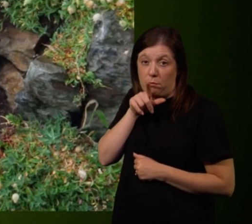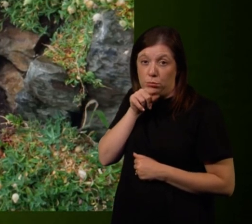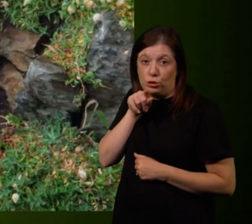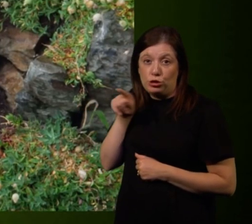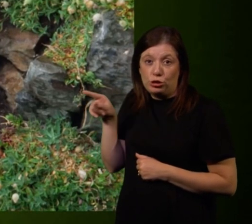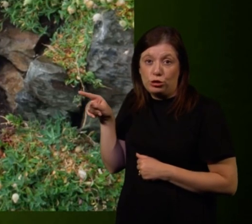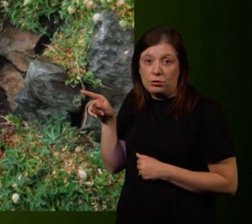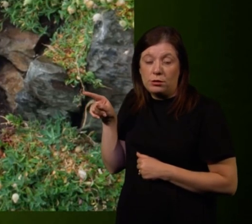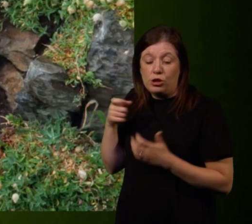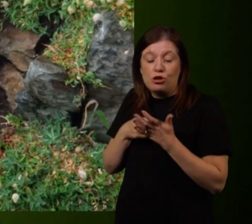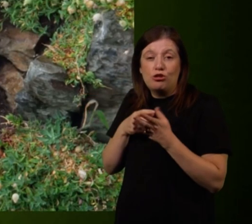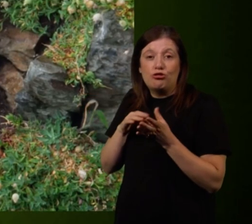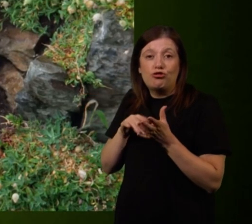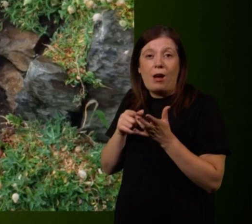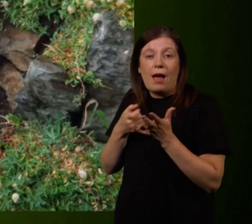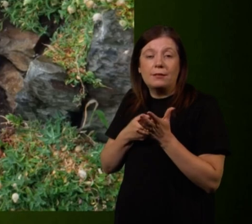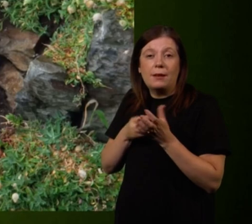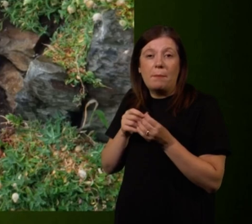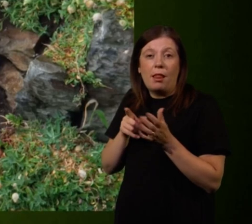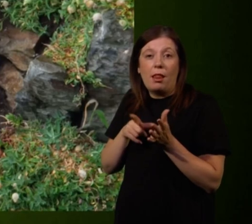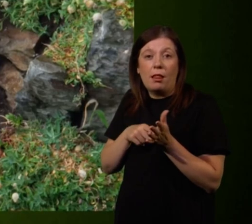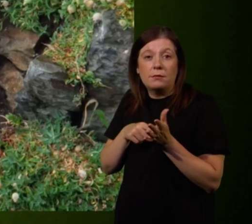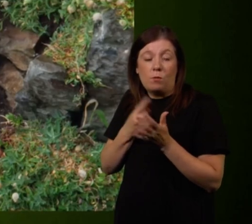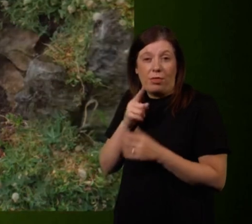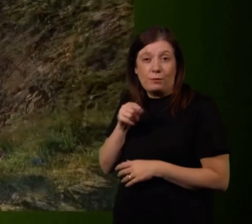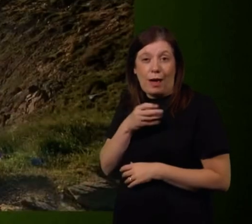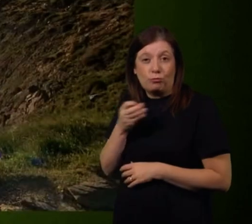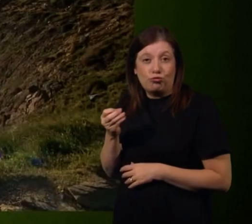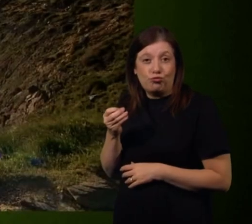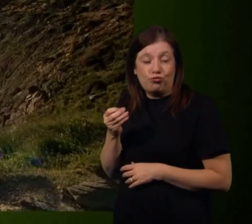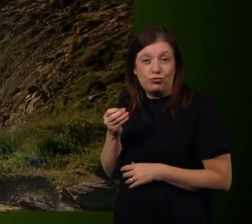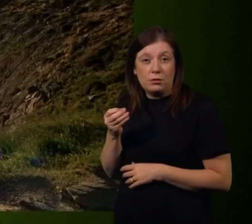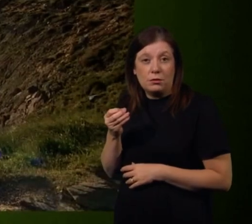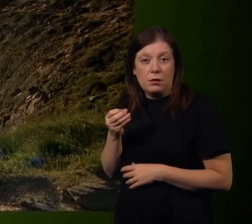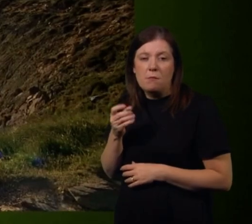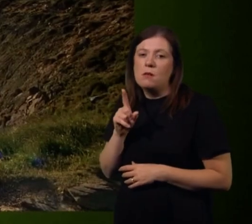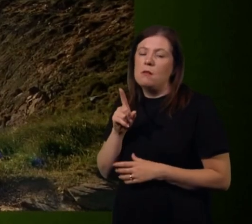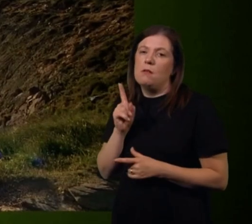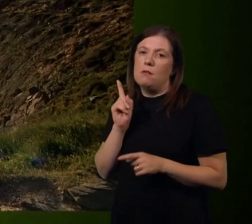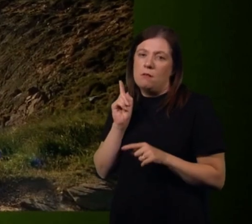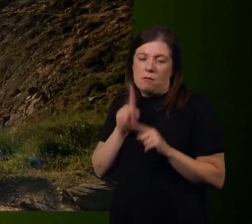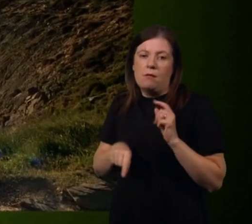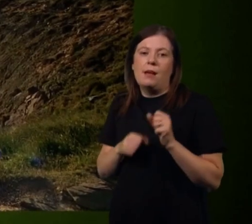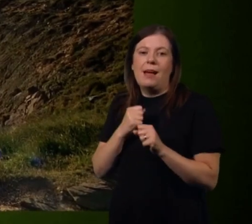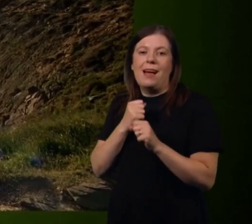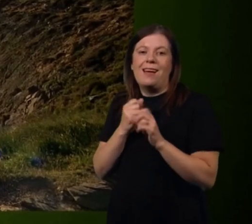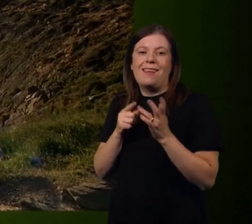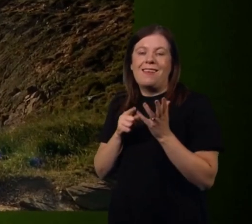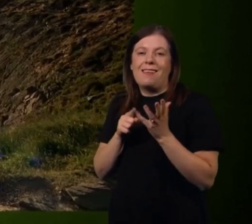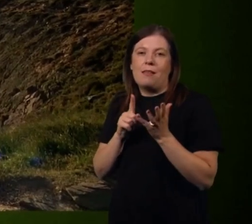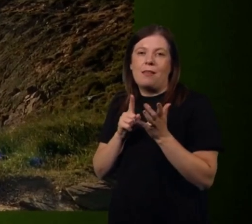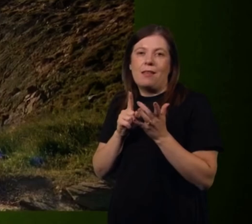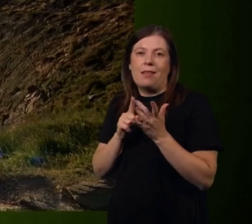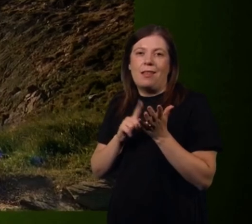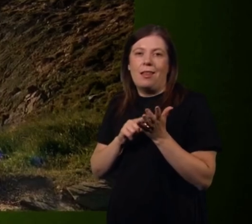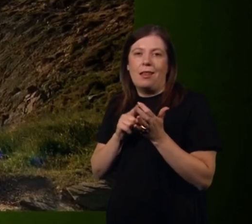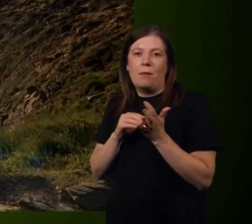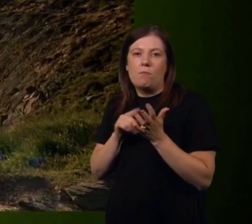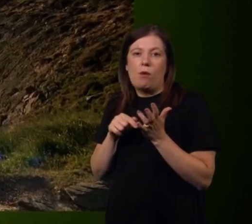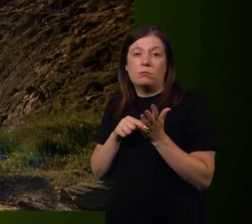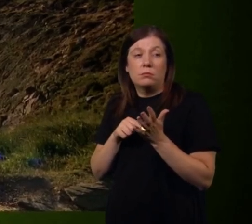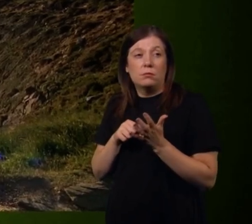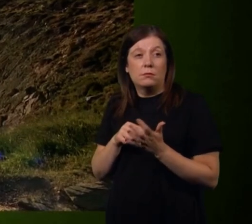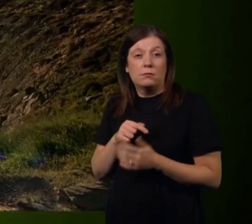course razorbills, 1,800 razorbills. But like I said, the guillemots are the absolute dominant species here. There's